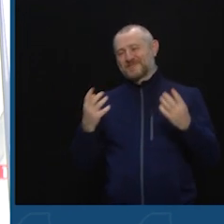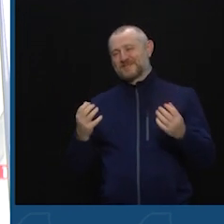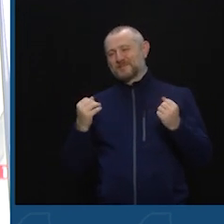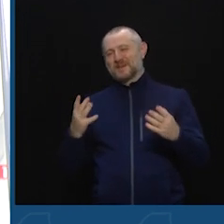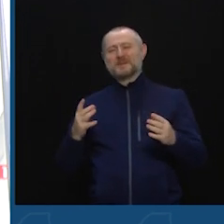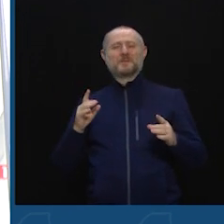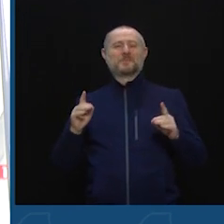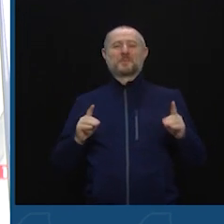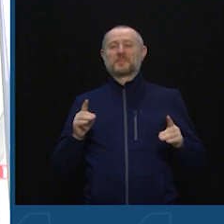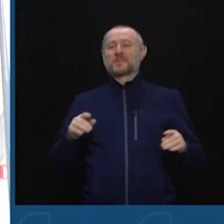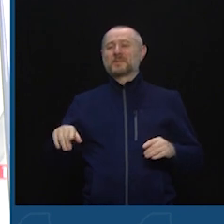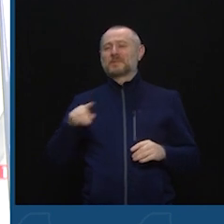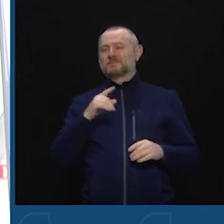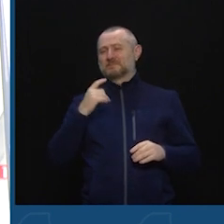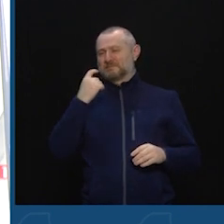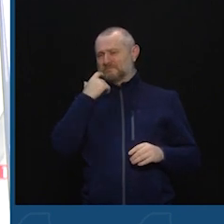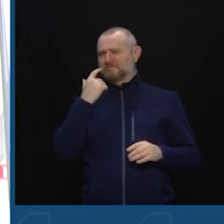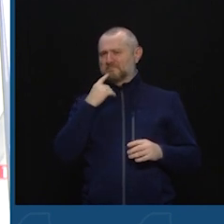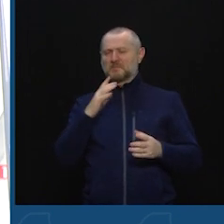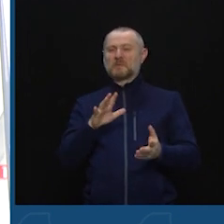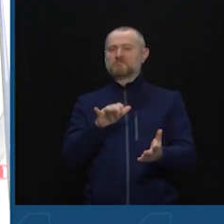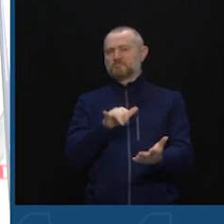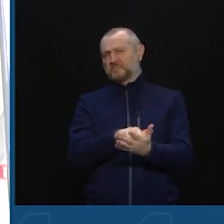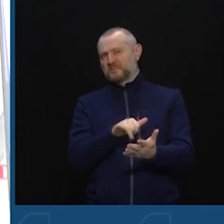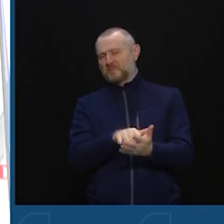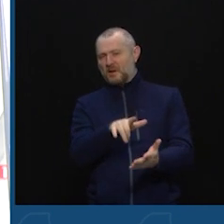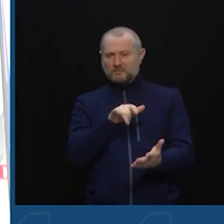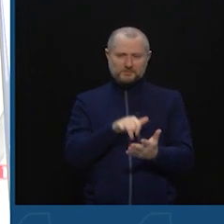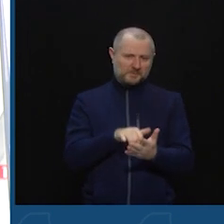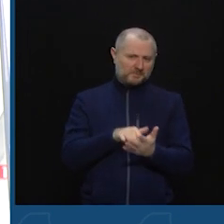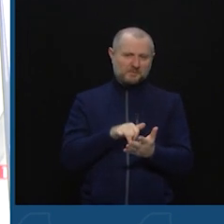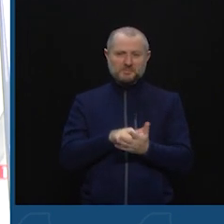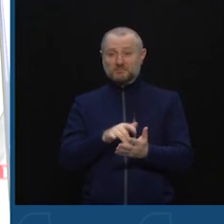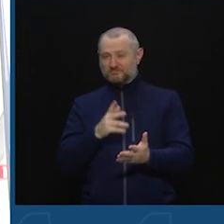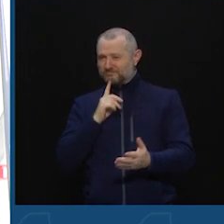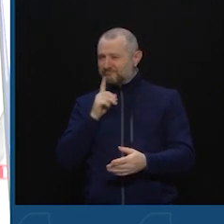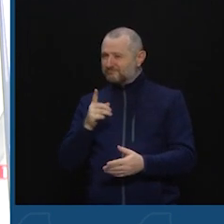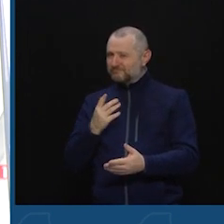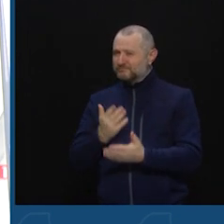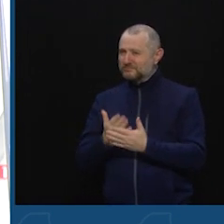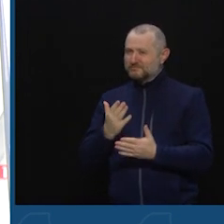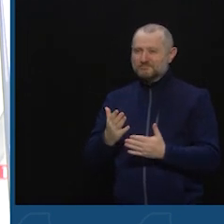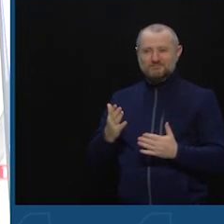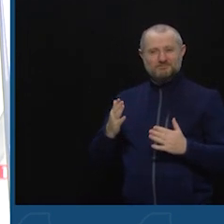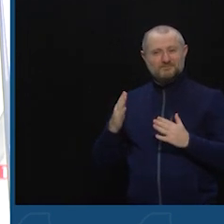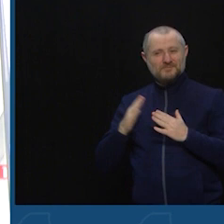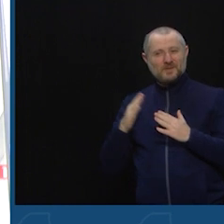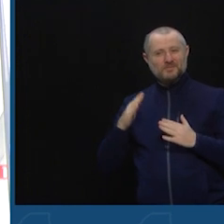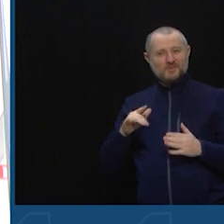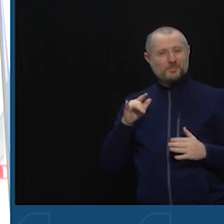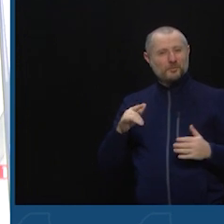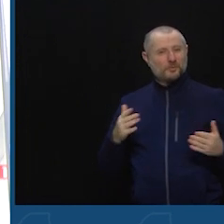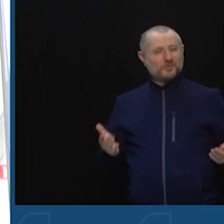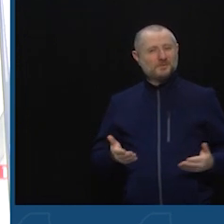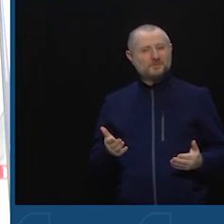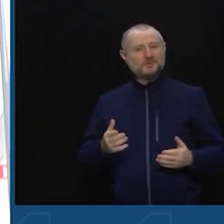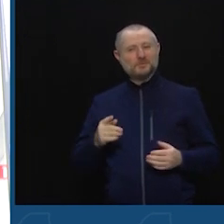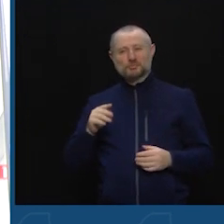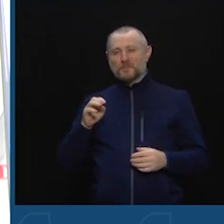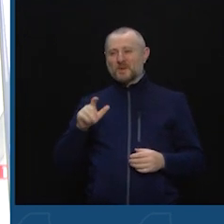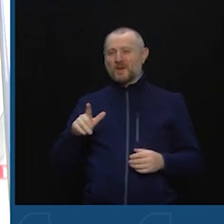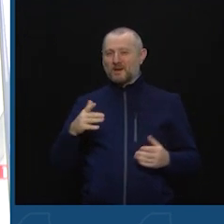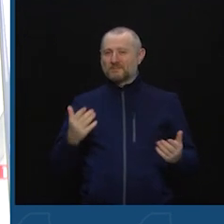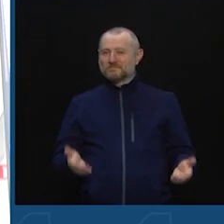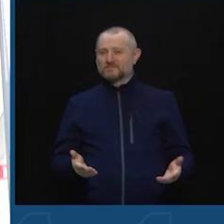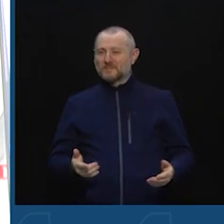impossible, namely a truly world-class terminal at where? LaGuardia Airport. The completion of